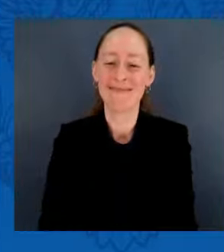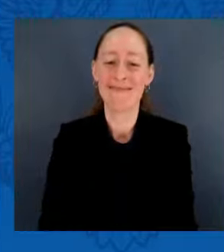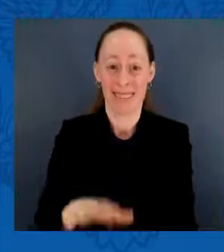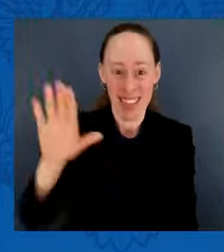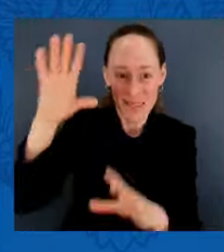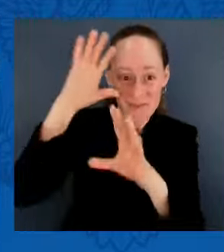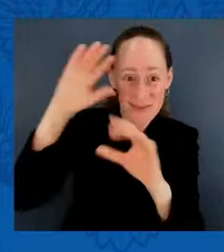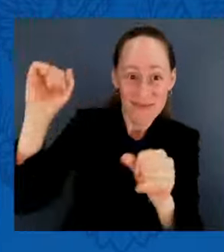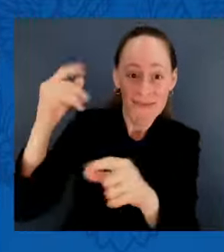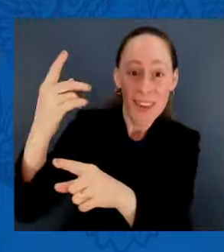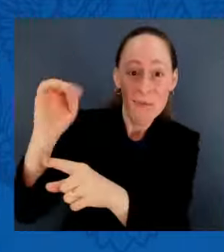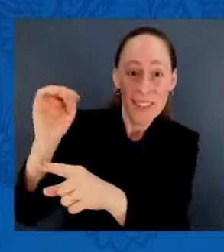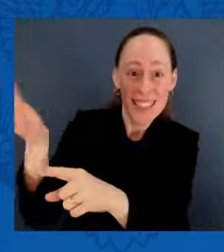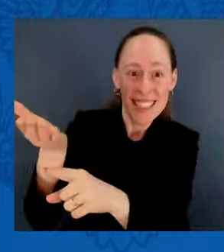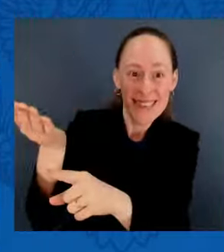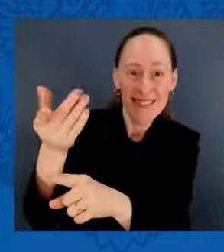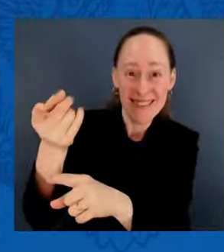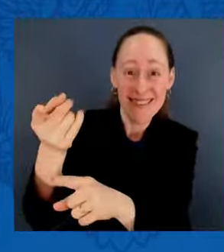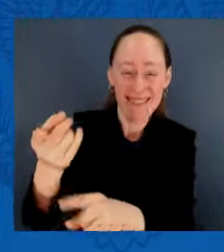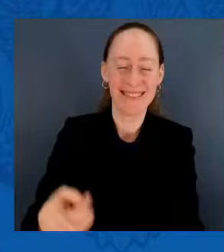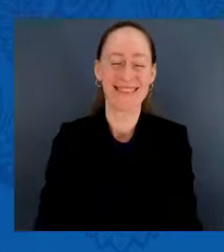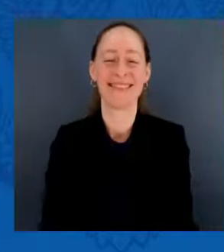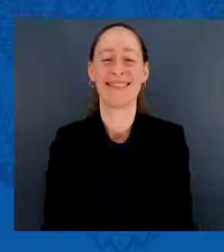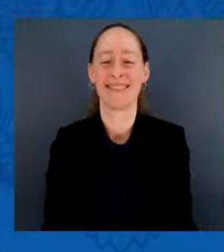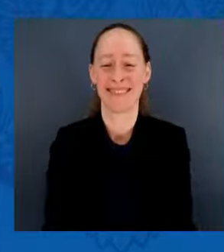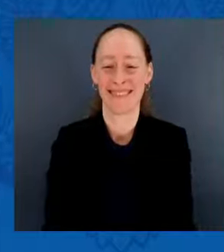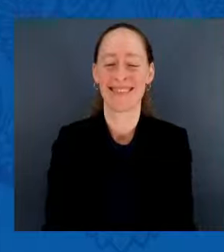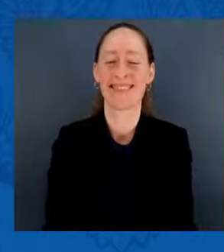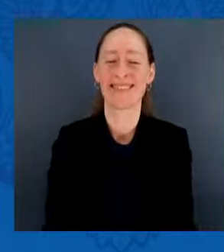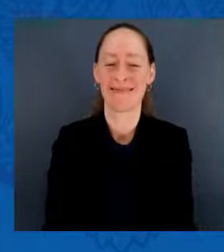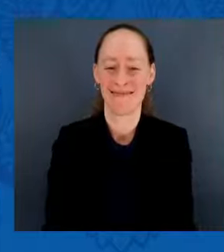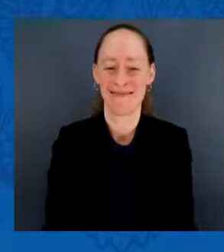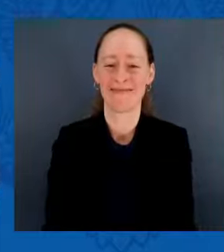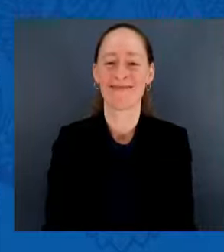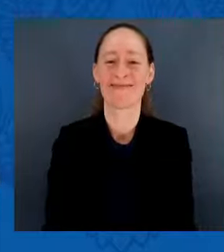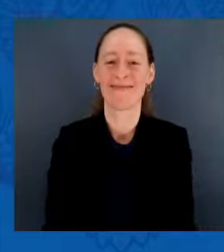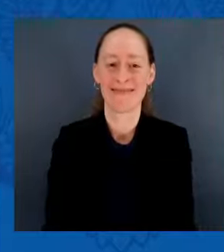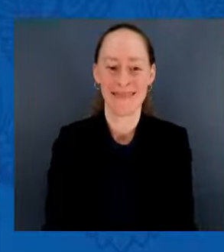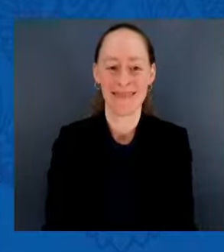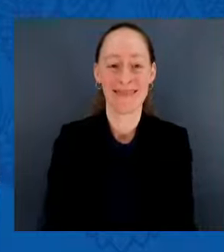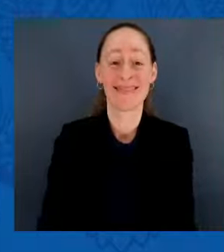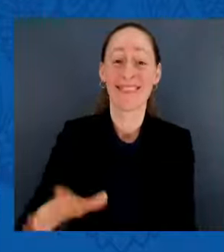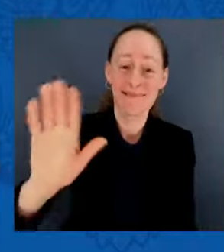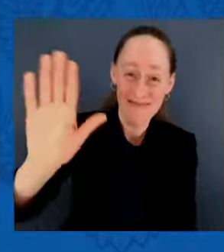Welcome. Welcome, welcome, welcome.